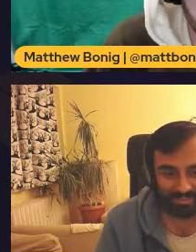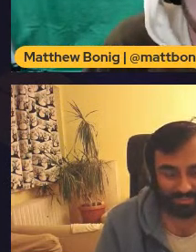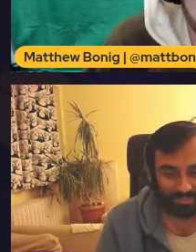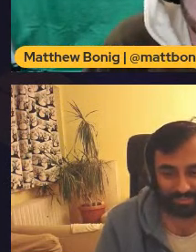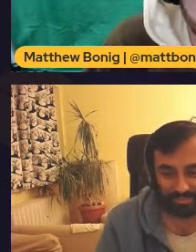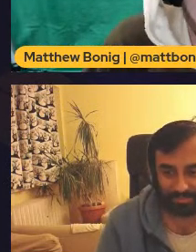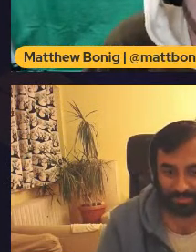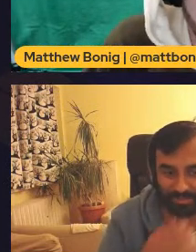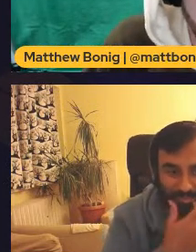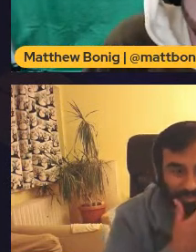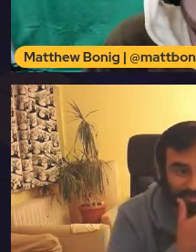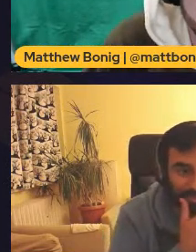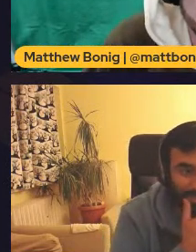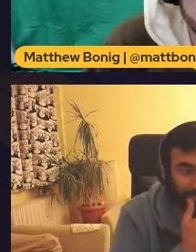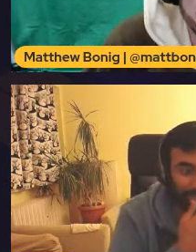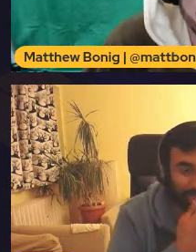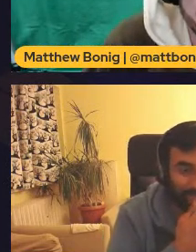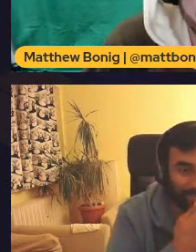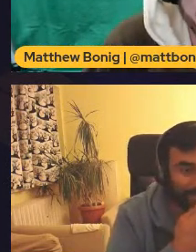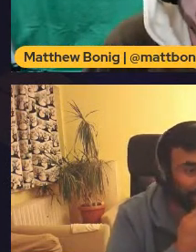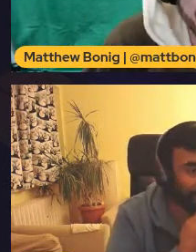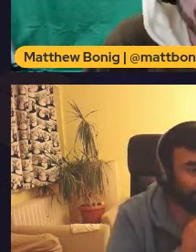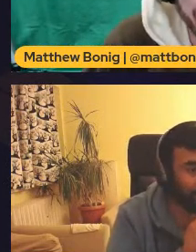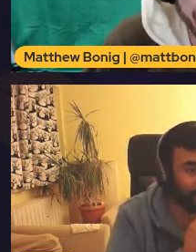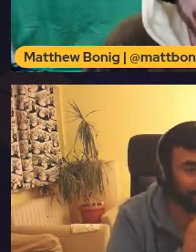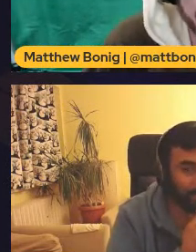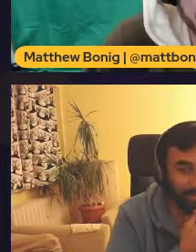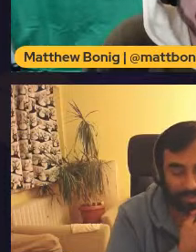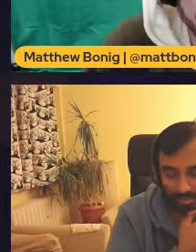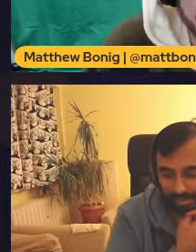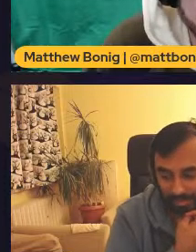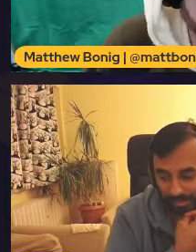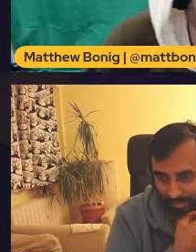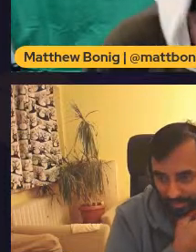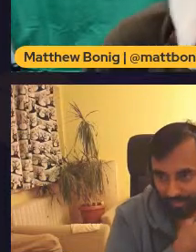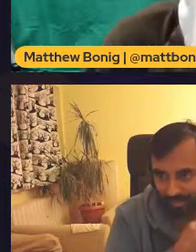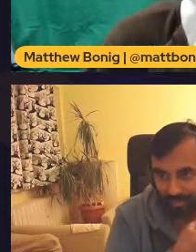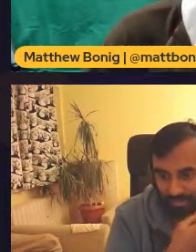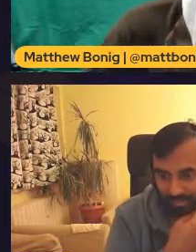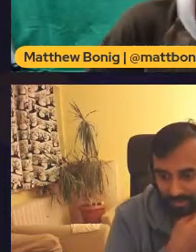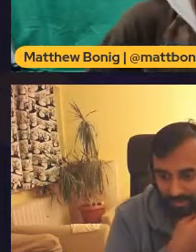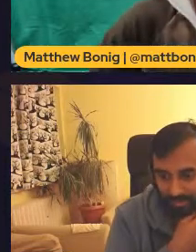thing smells so bad. Oh, okay, yeah. We're getting off topic here.